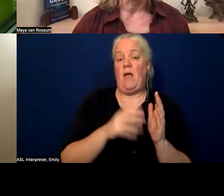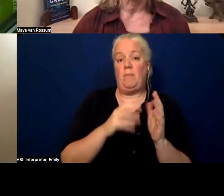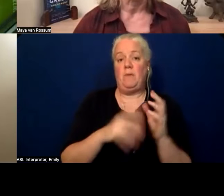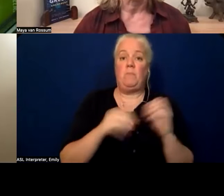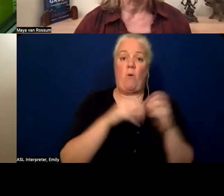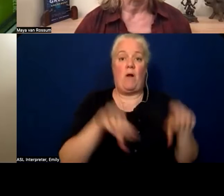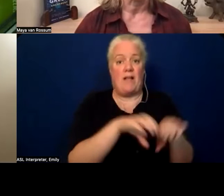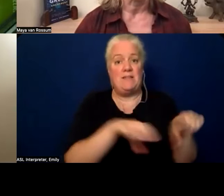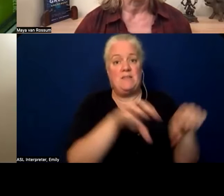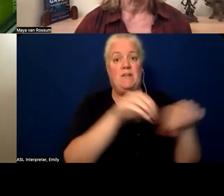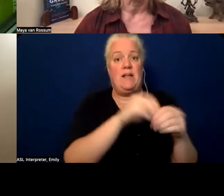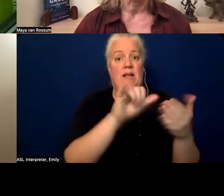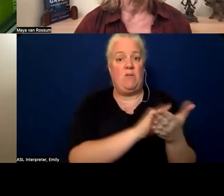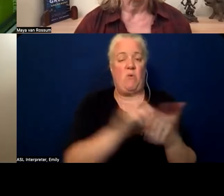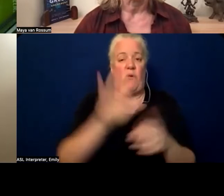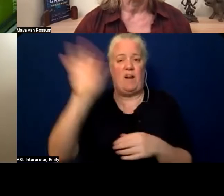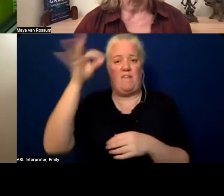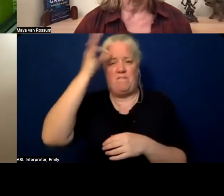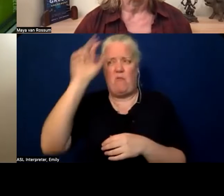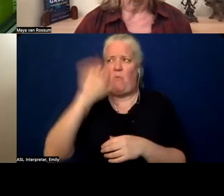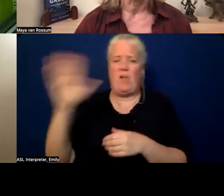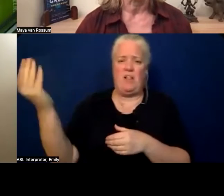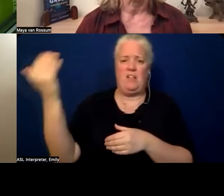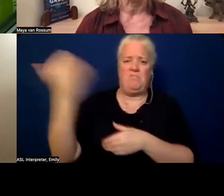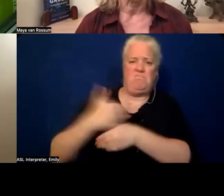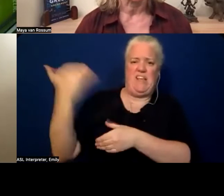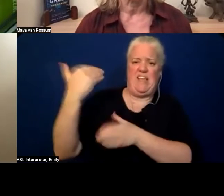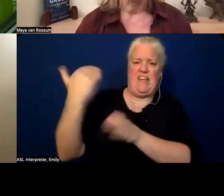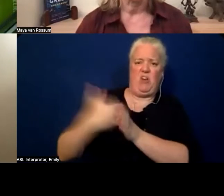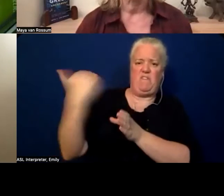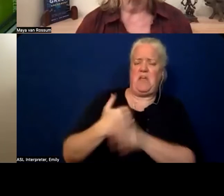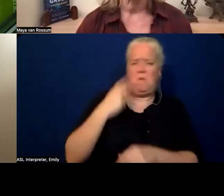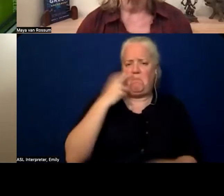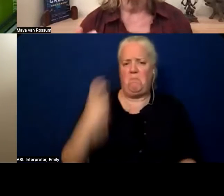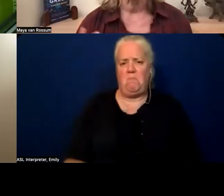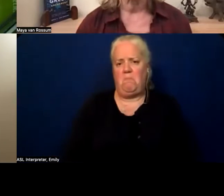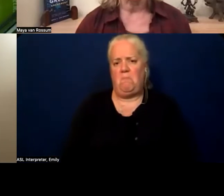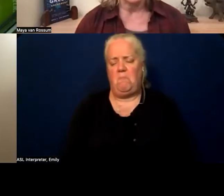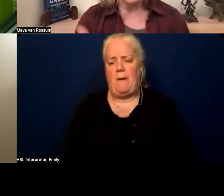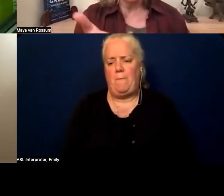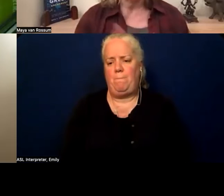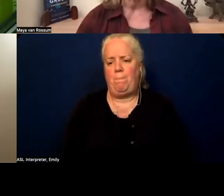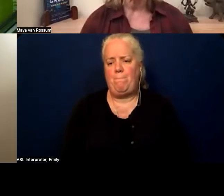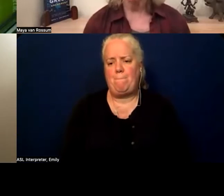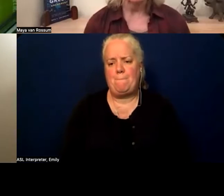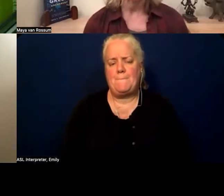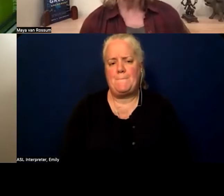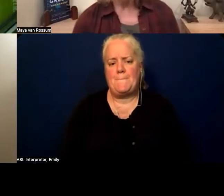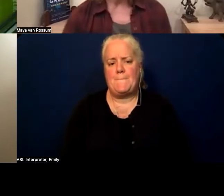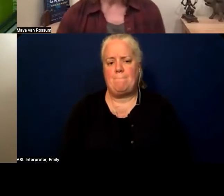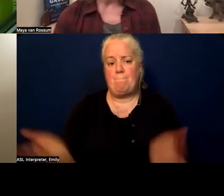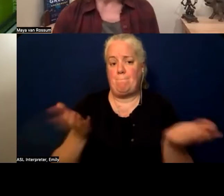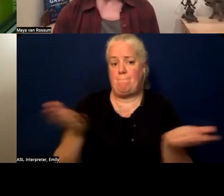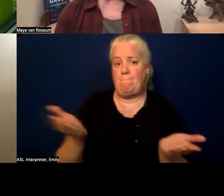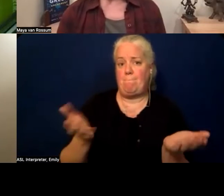government interfering with this. And Yes, go ahead, Maya. Sorry. no, Anthony, you